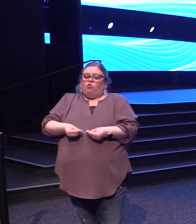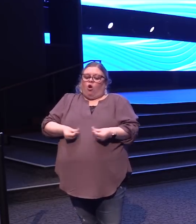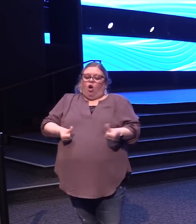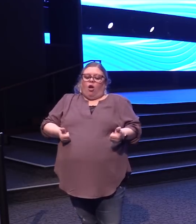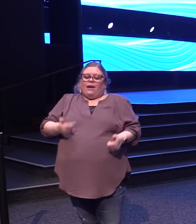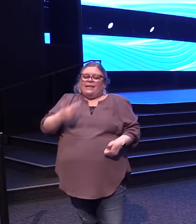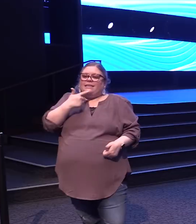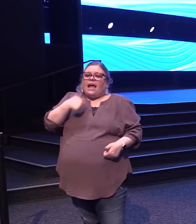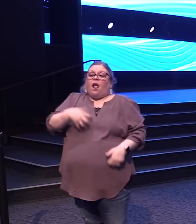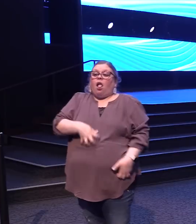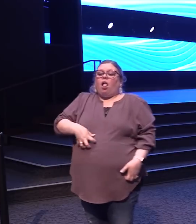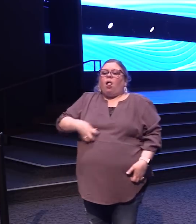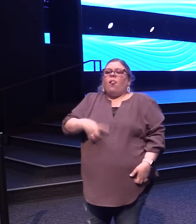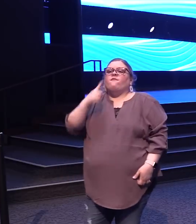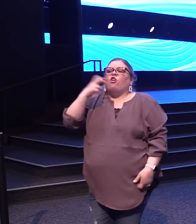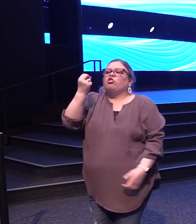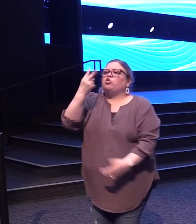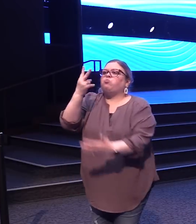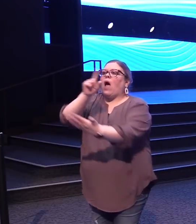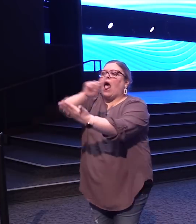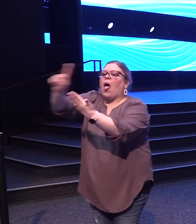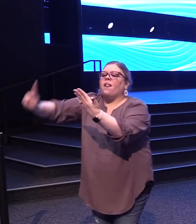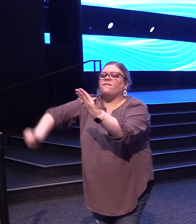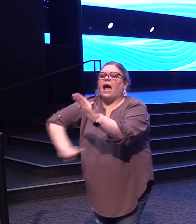said, this went on for 12 hours.